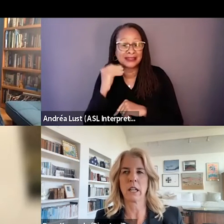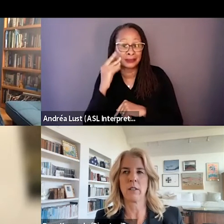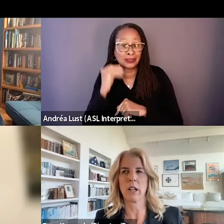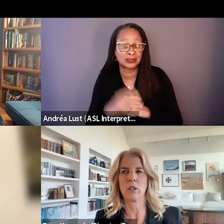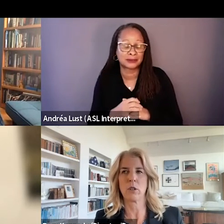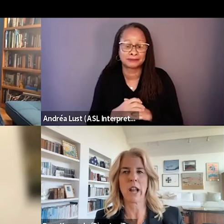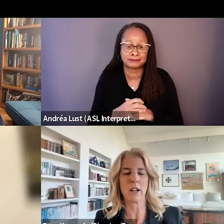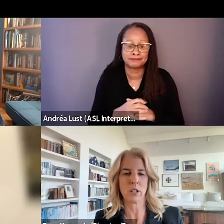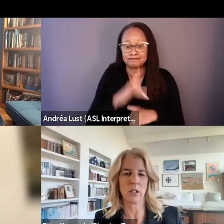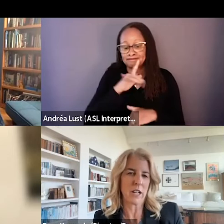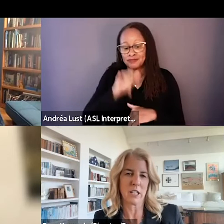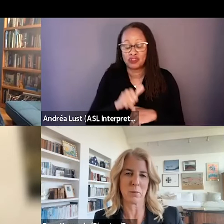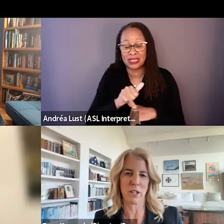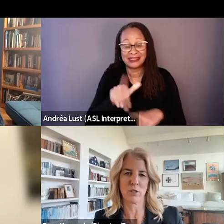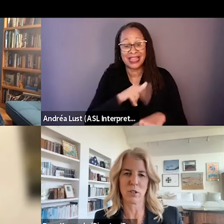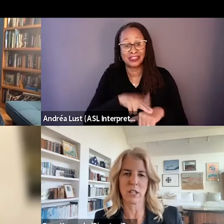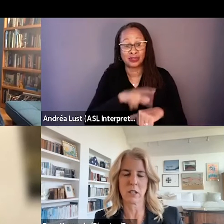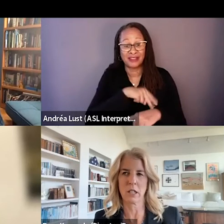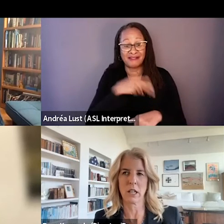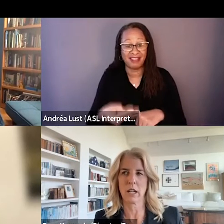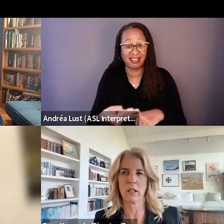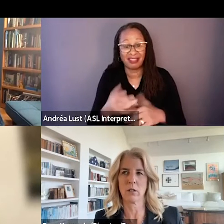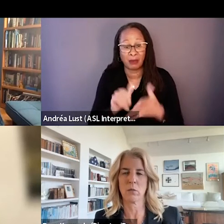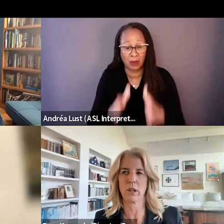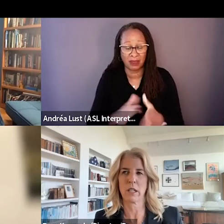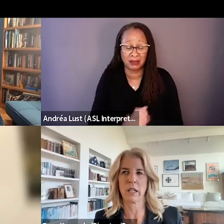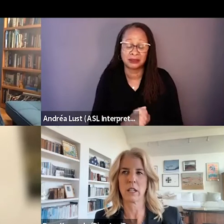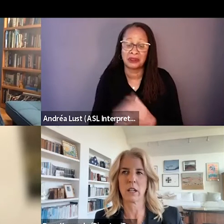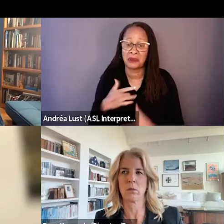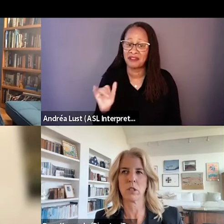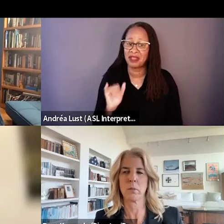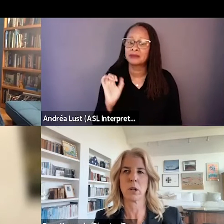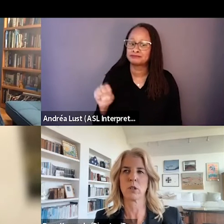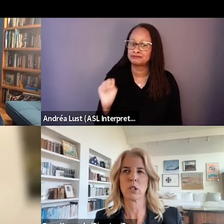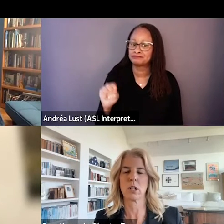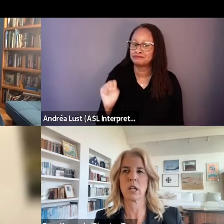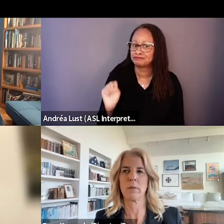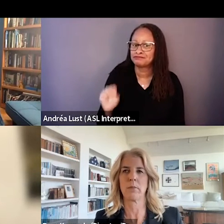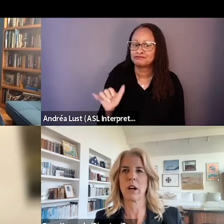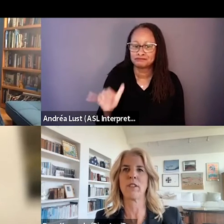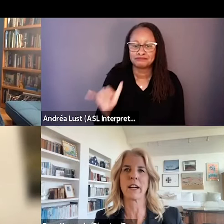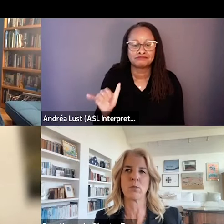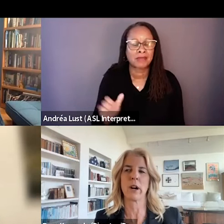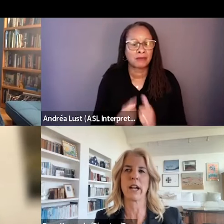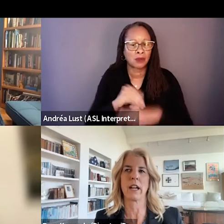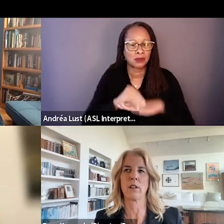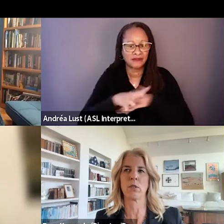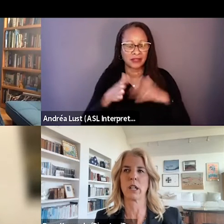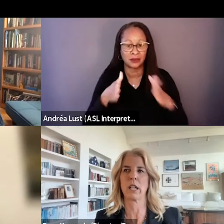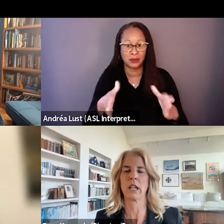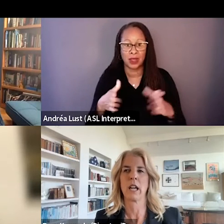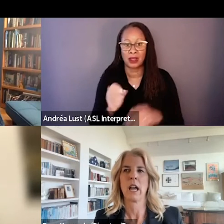And it sort of naturally fell into place for us. And we felt like it was the most effective way